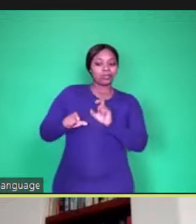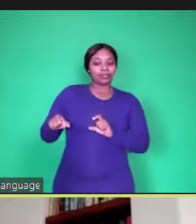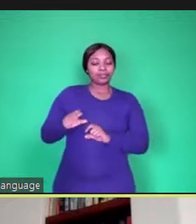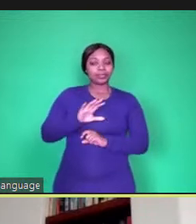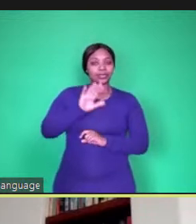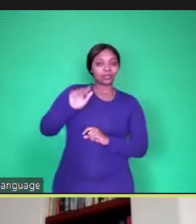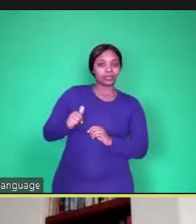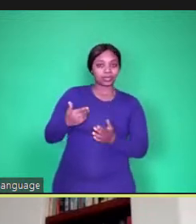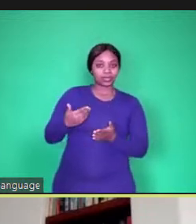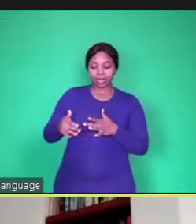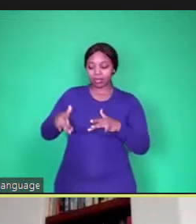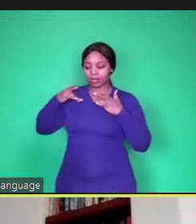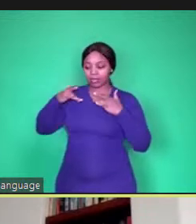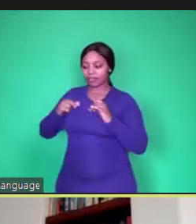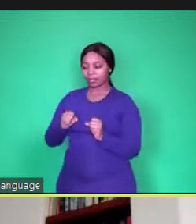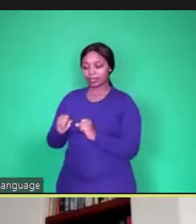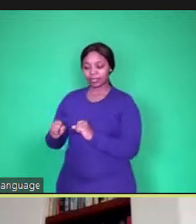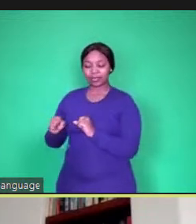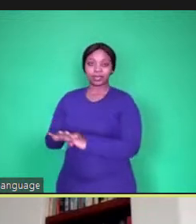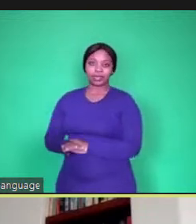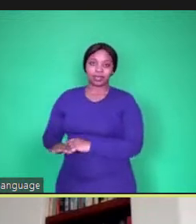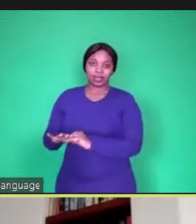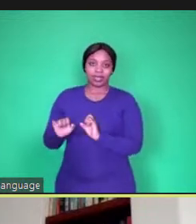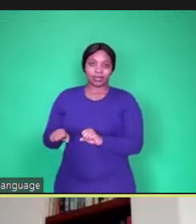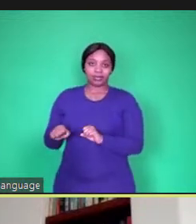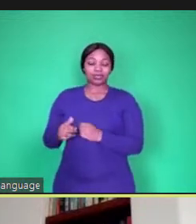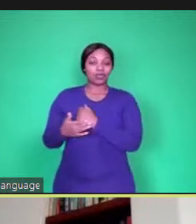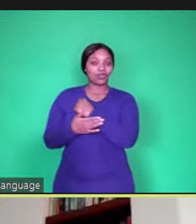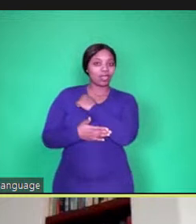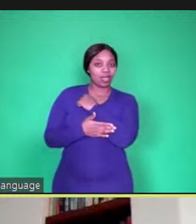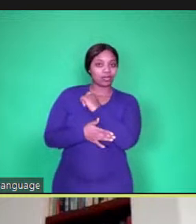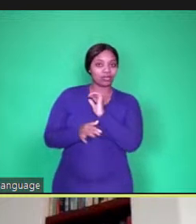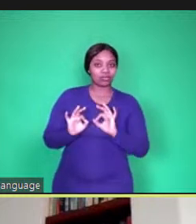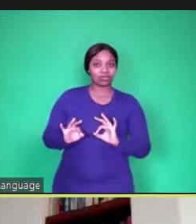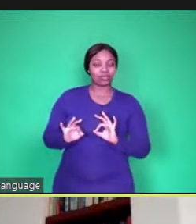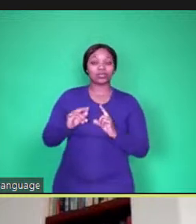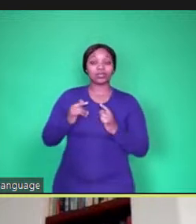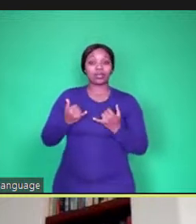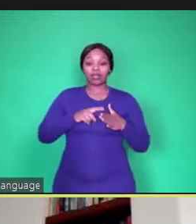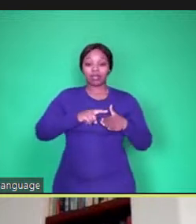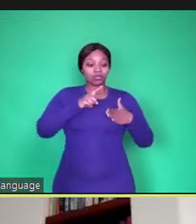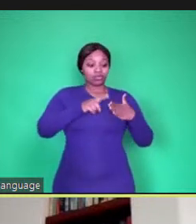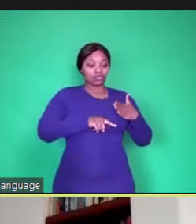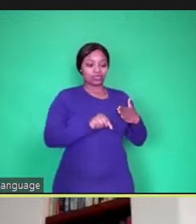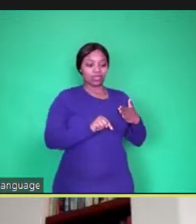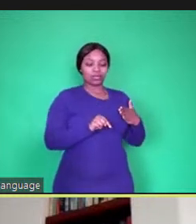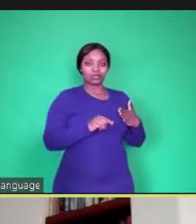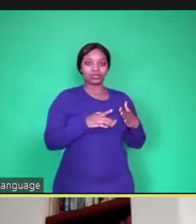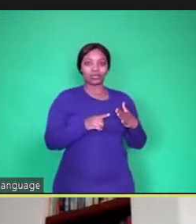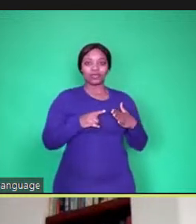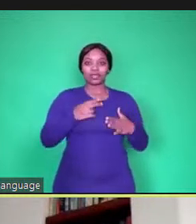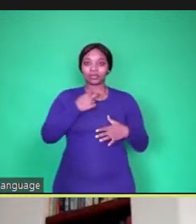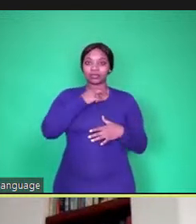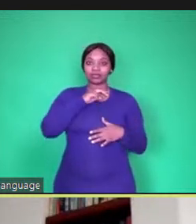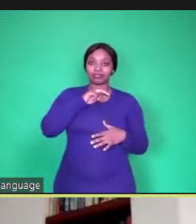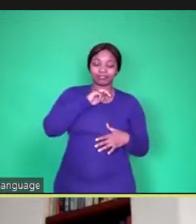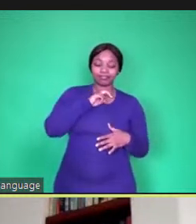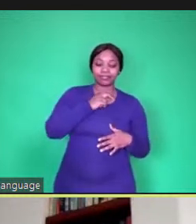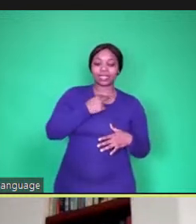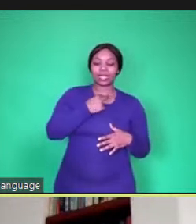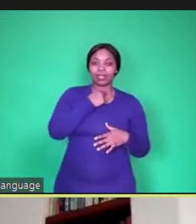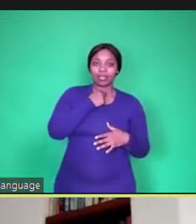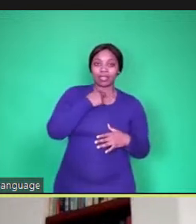in the so-called white areas of the country. And as a result of these restrictions, families were